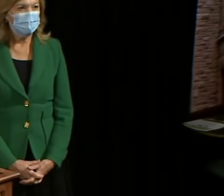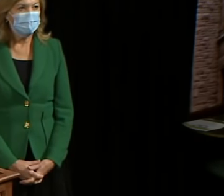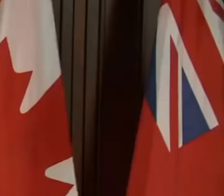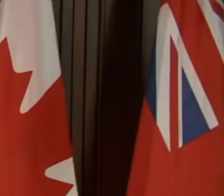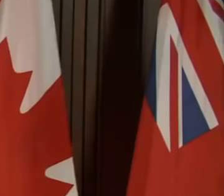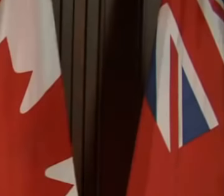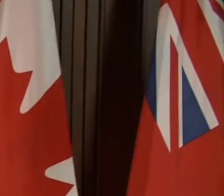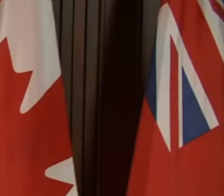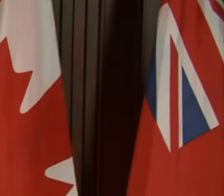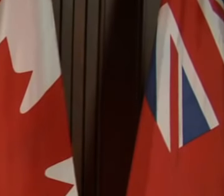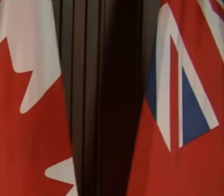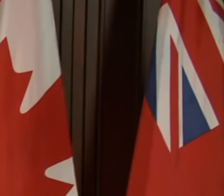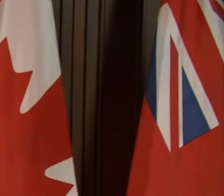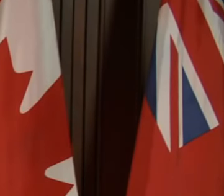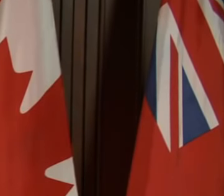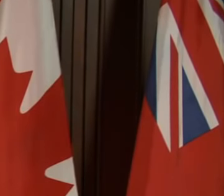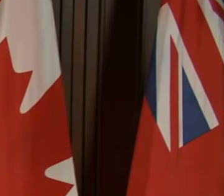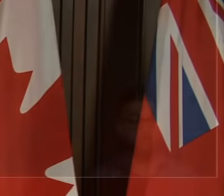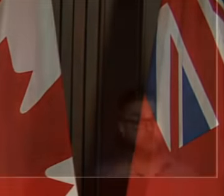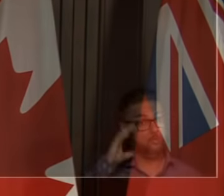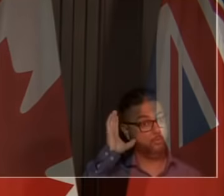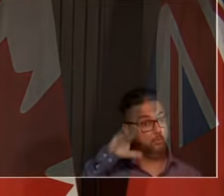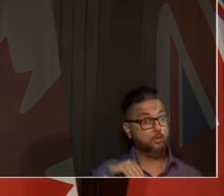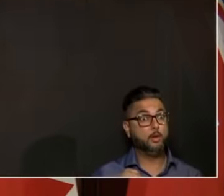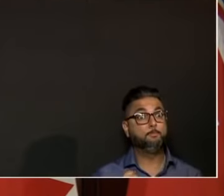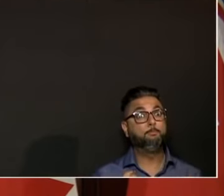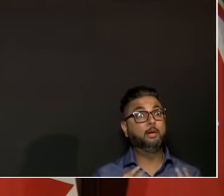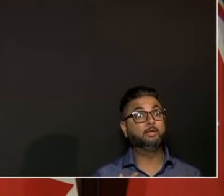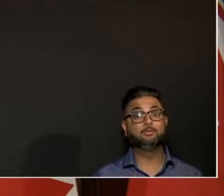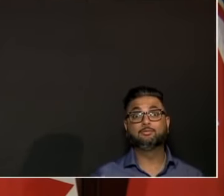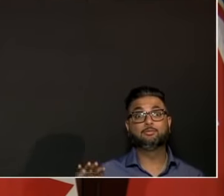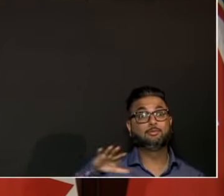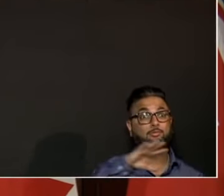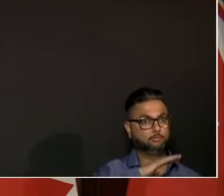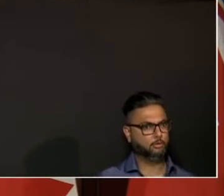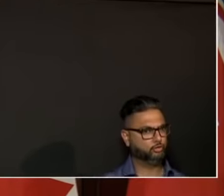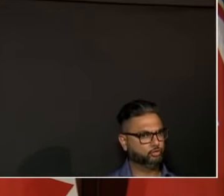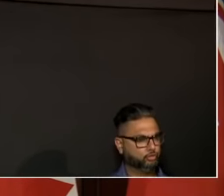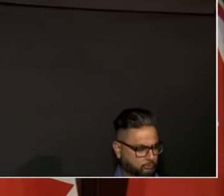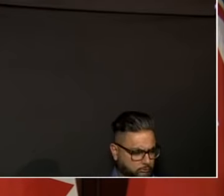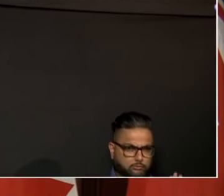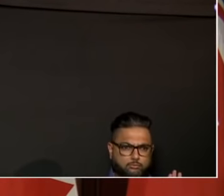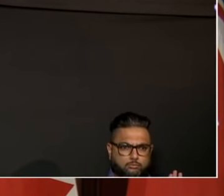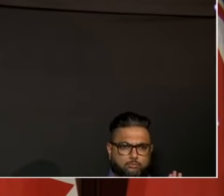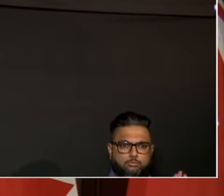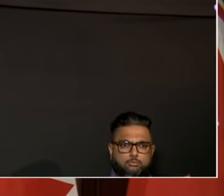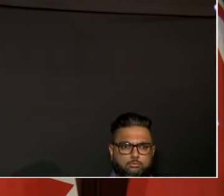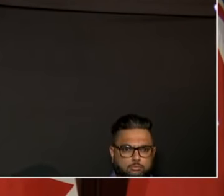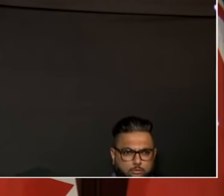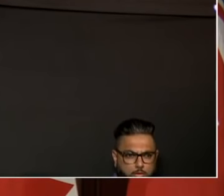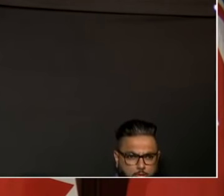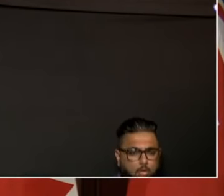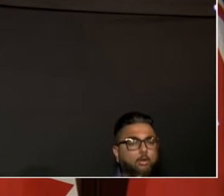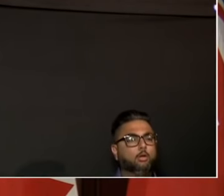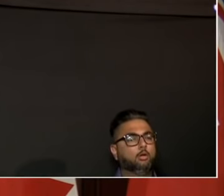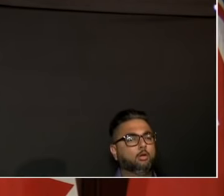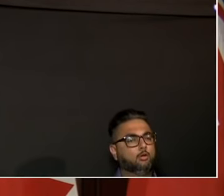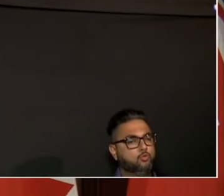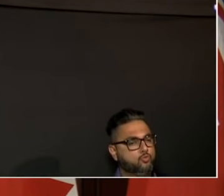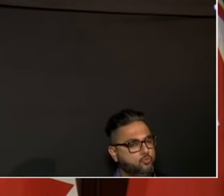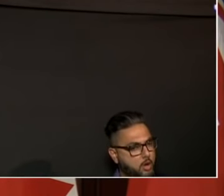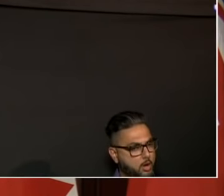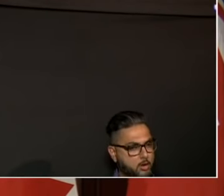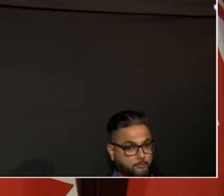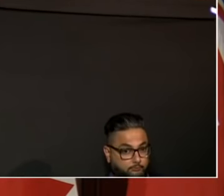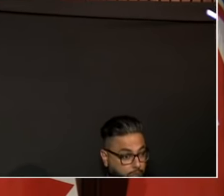are worried about surgeries. We're doing everything in our power to make sure surgeries are not canceled and those on the wait